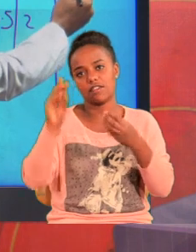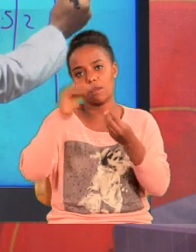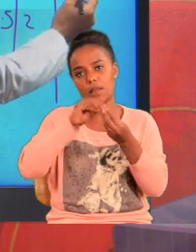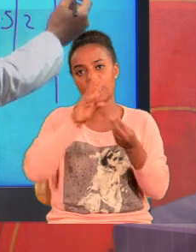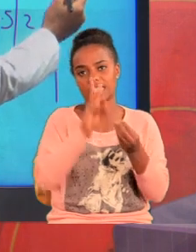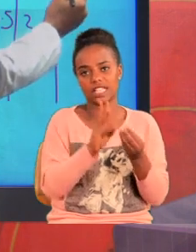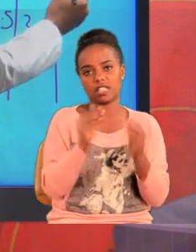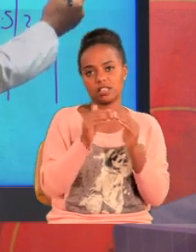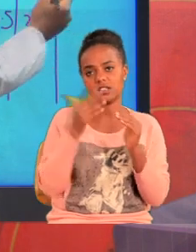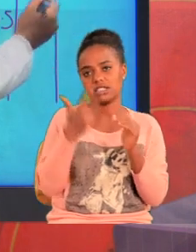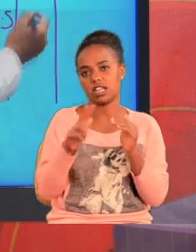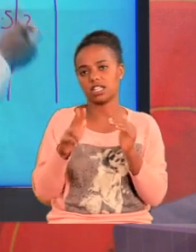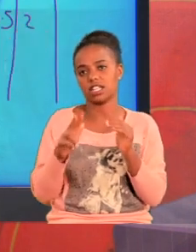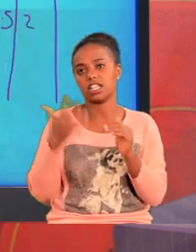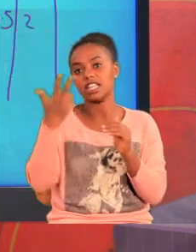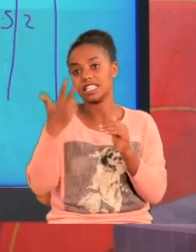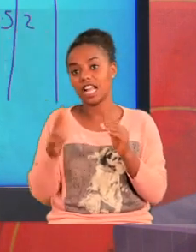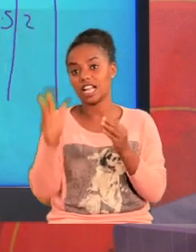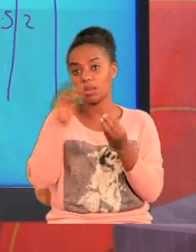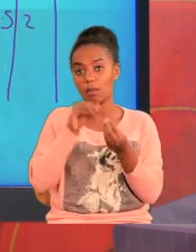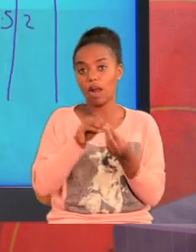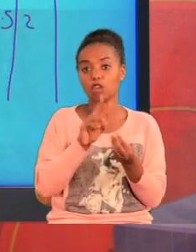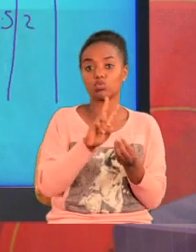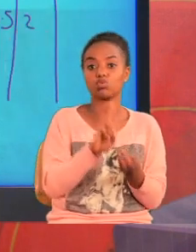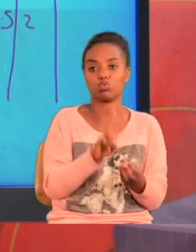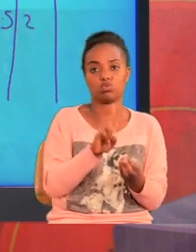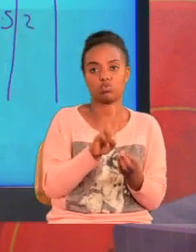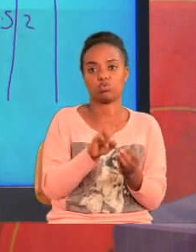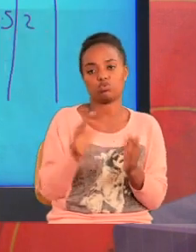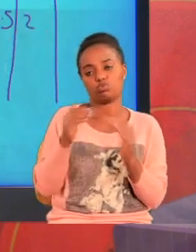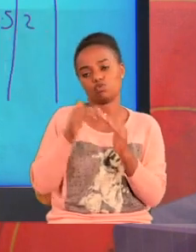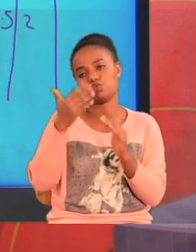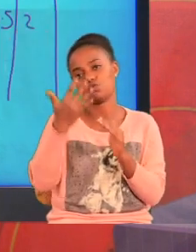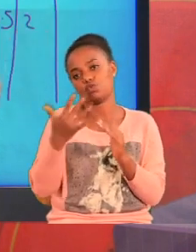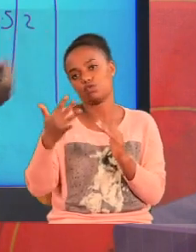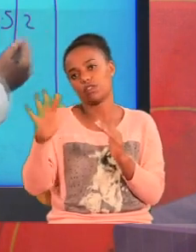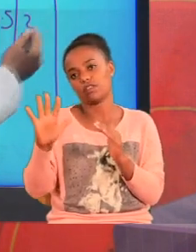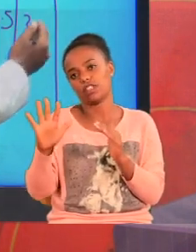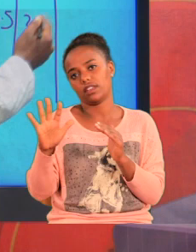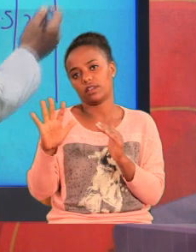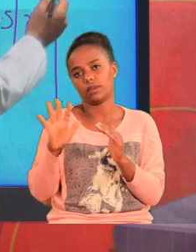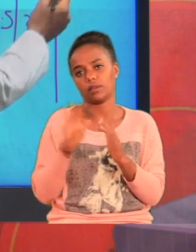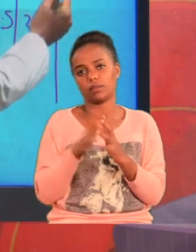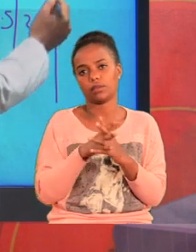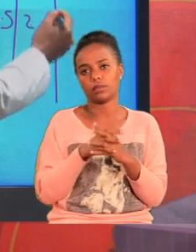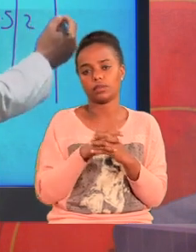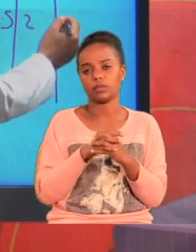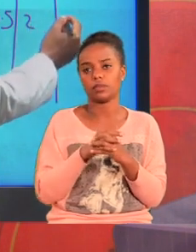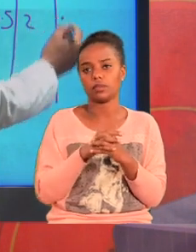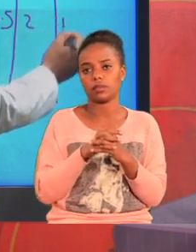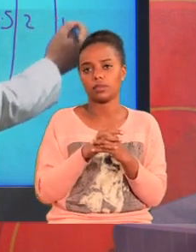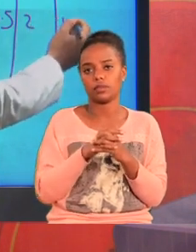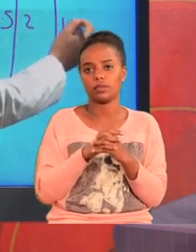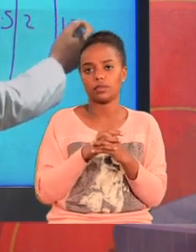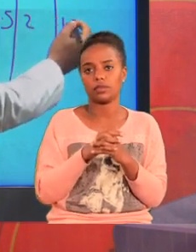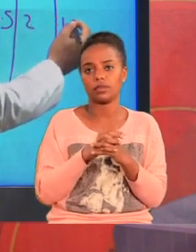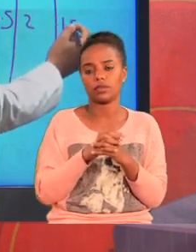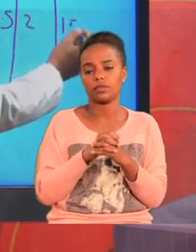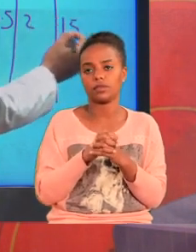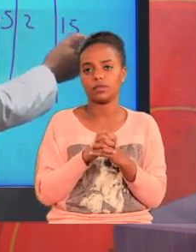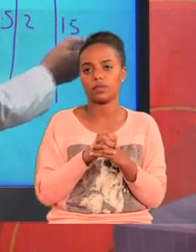13. 13 plus 2. 13 plus 2, it is 15.